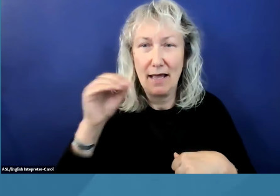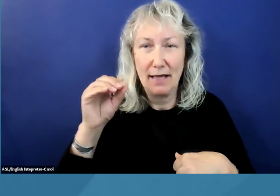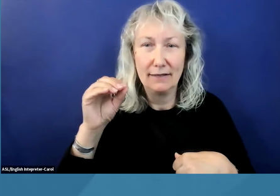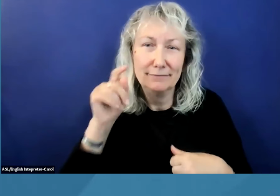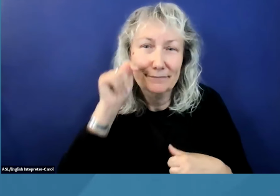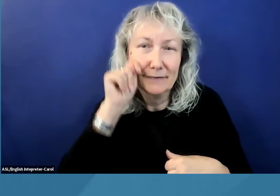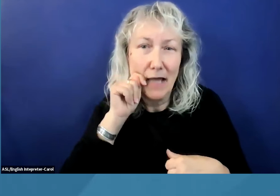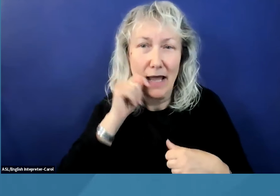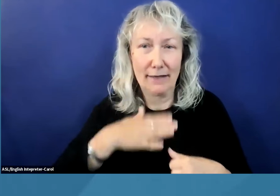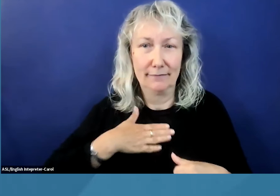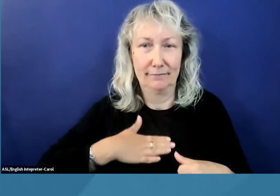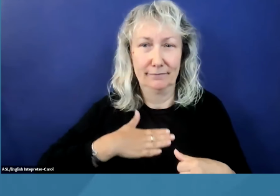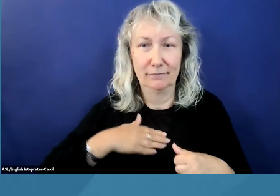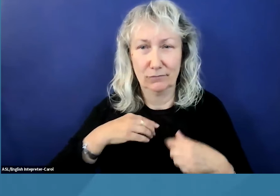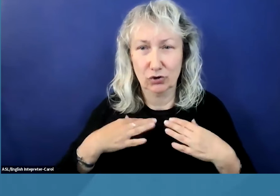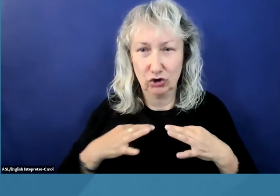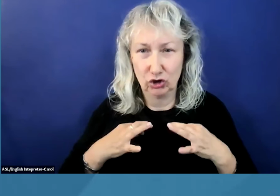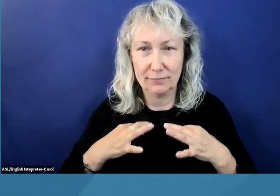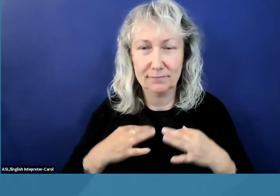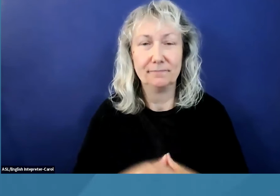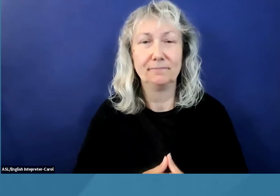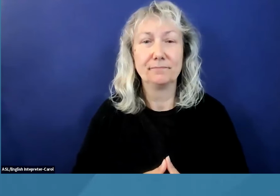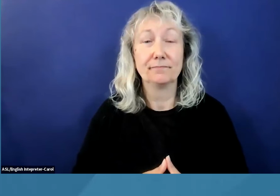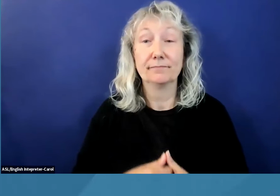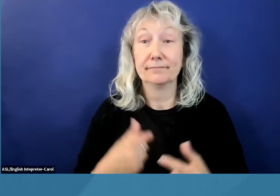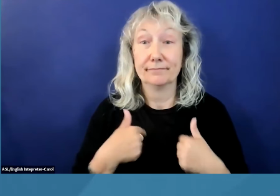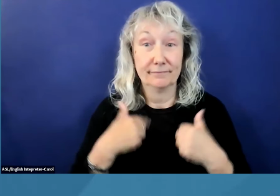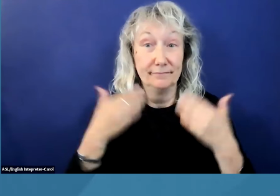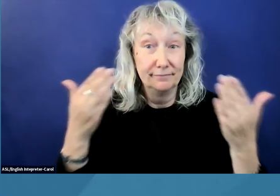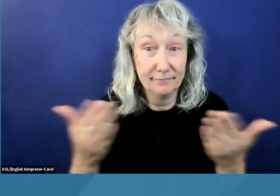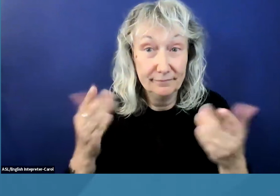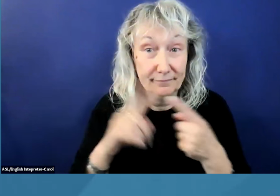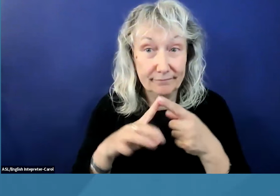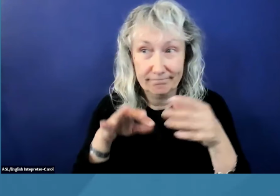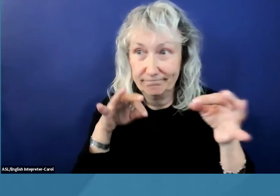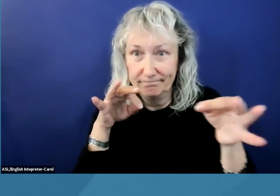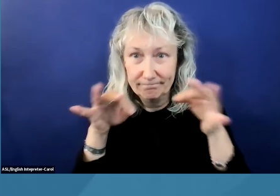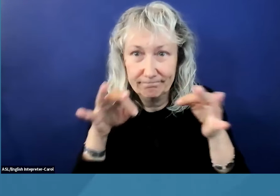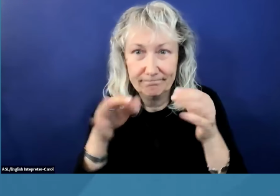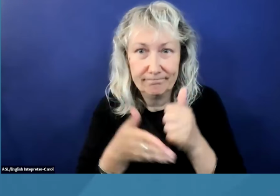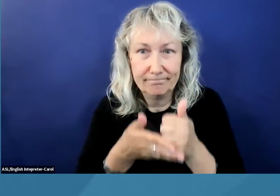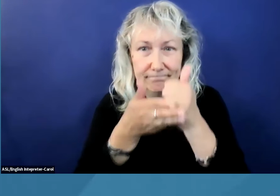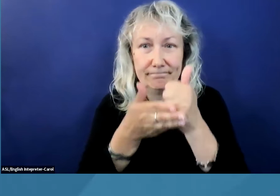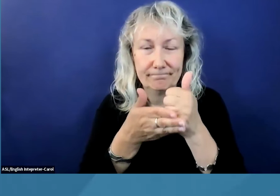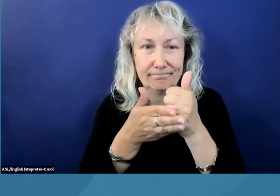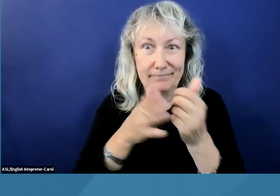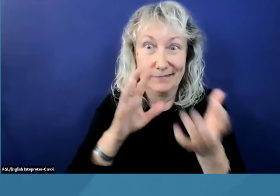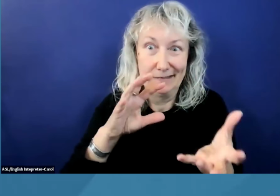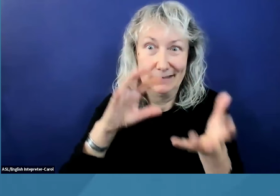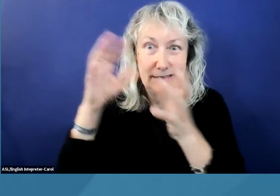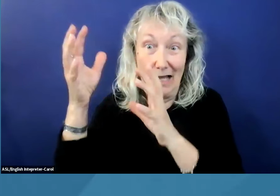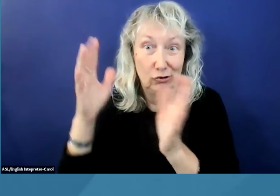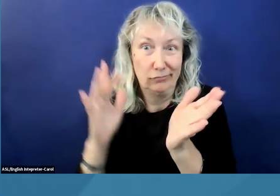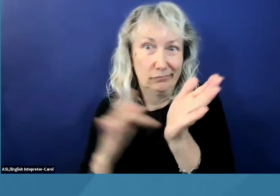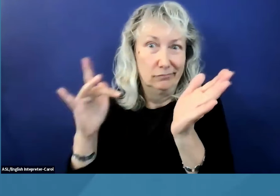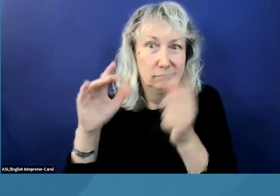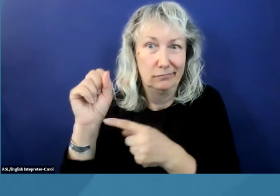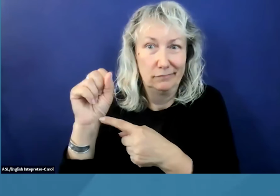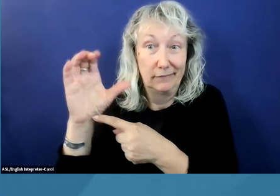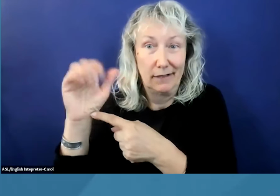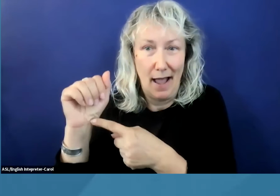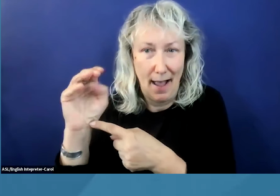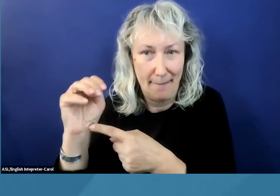here to provide information to help you avoid disaster scams. Unfortunately, after a disaster,